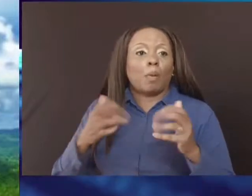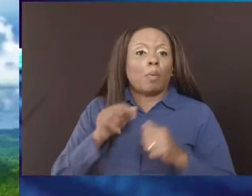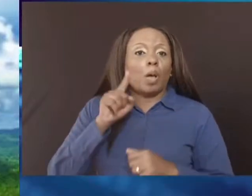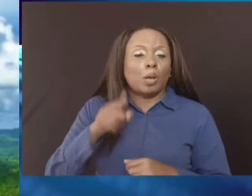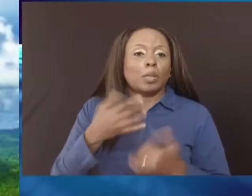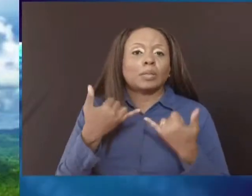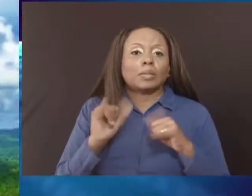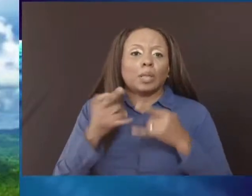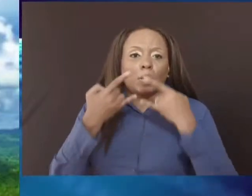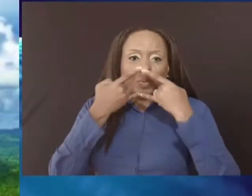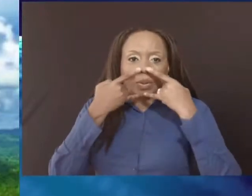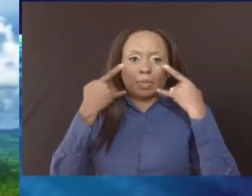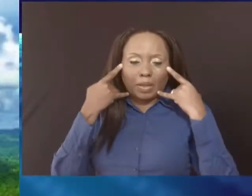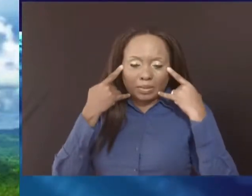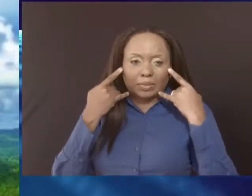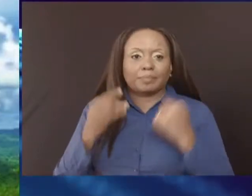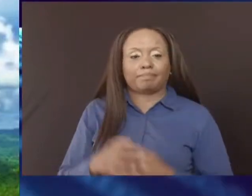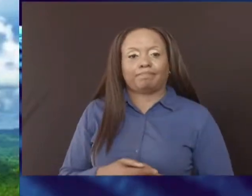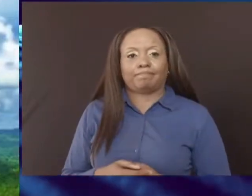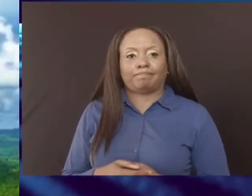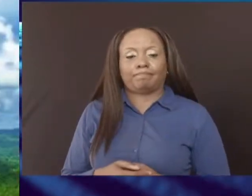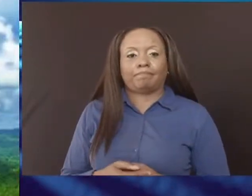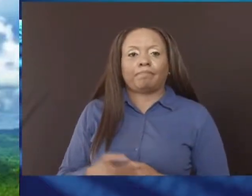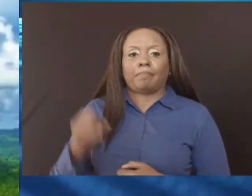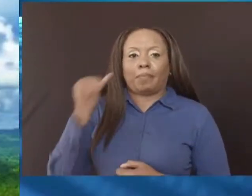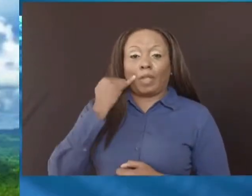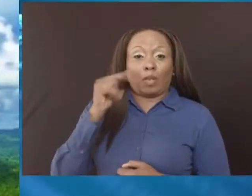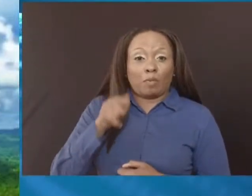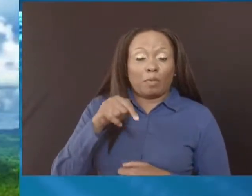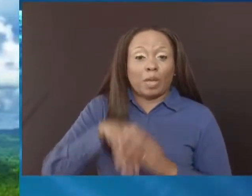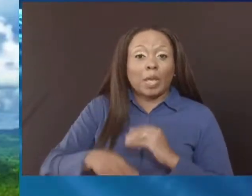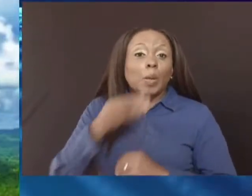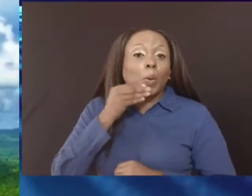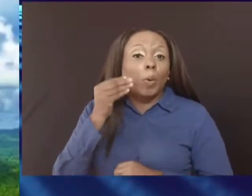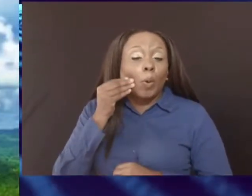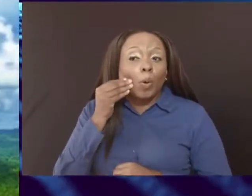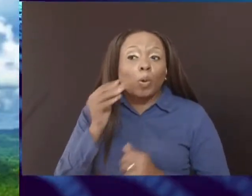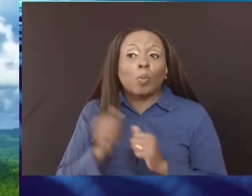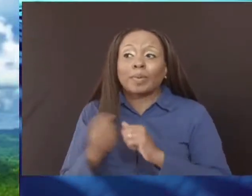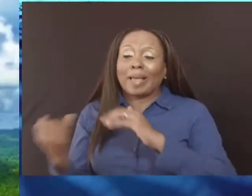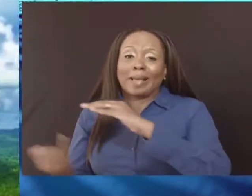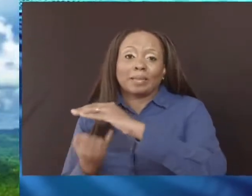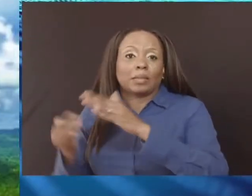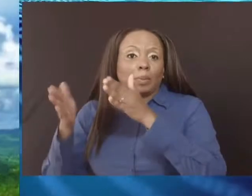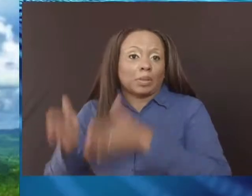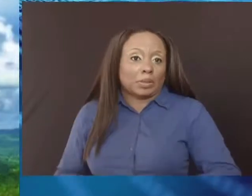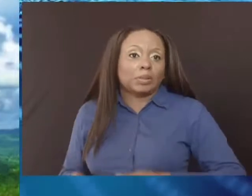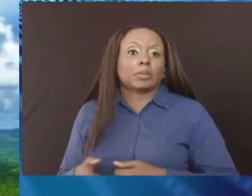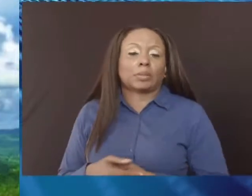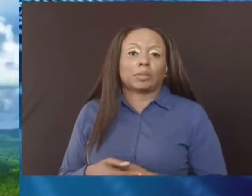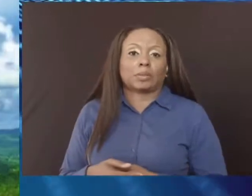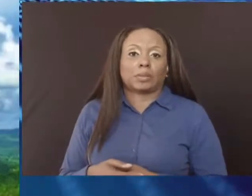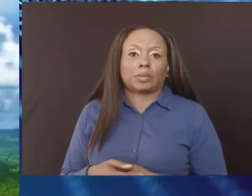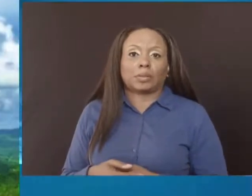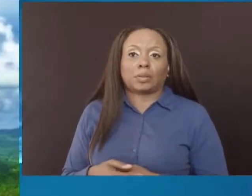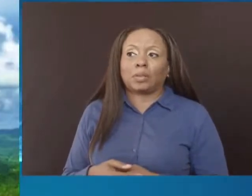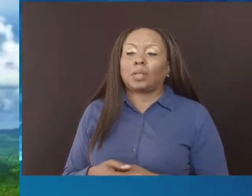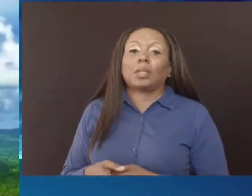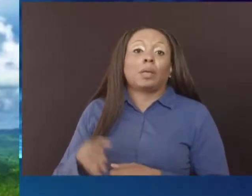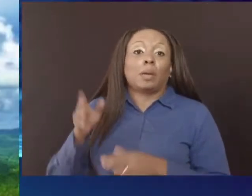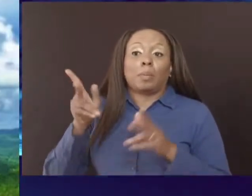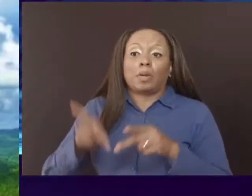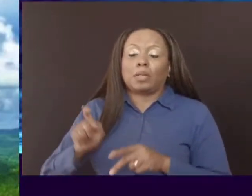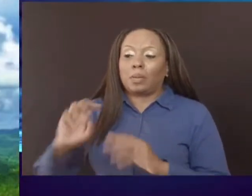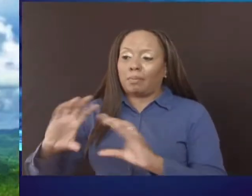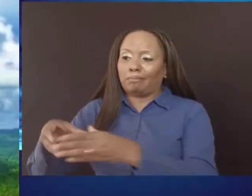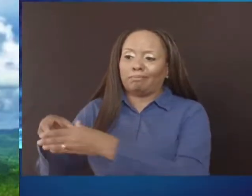your mask. If you're in a home with a person who is in isolation and that person should be confined to their